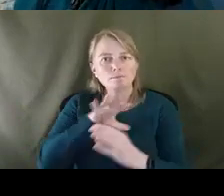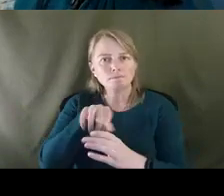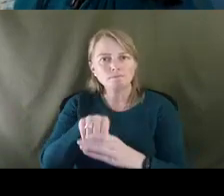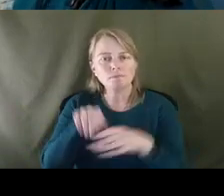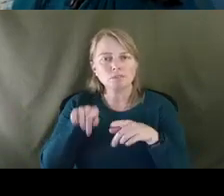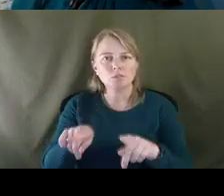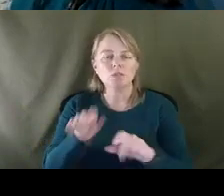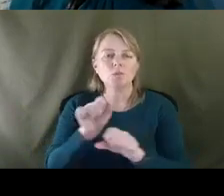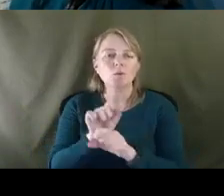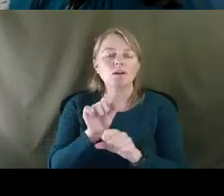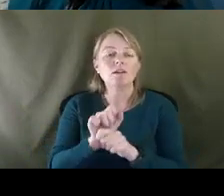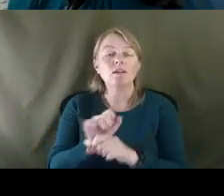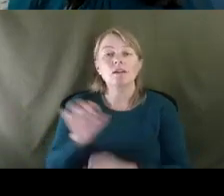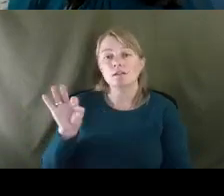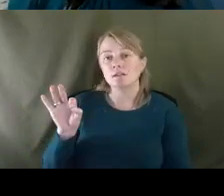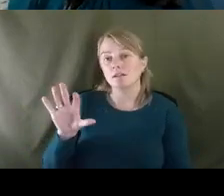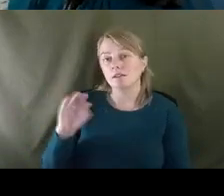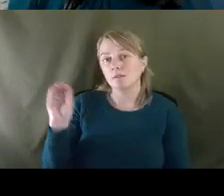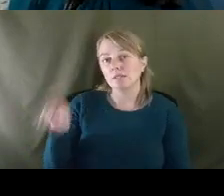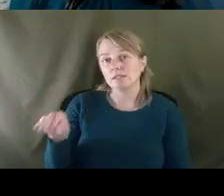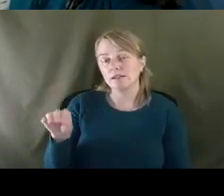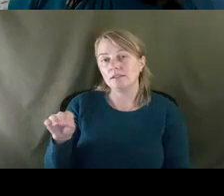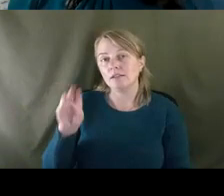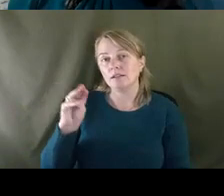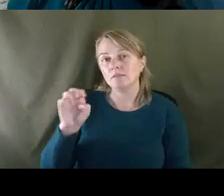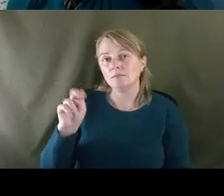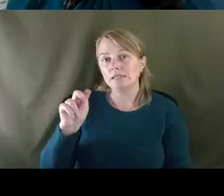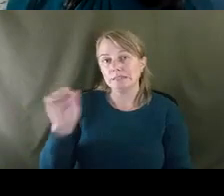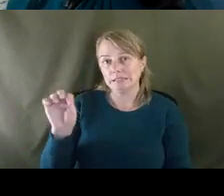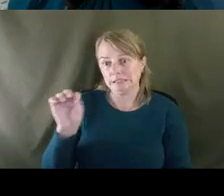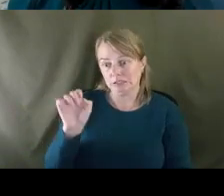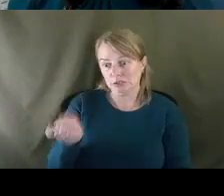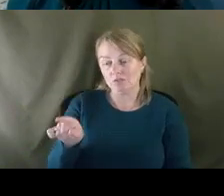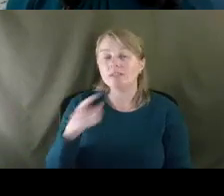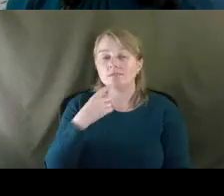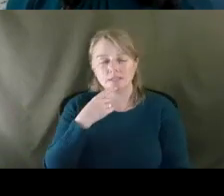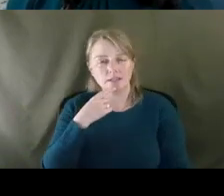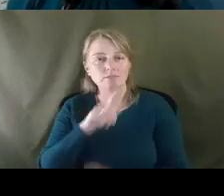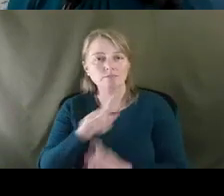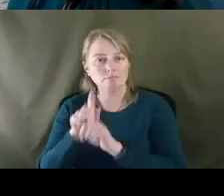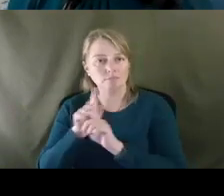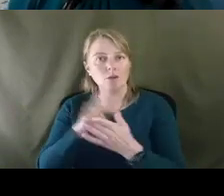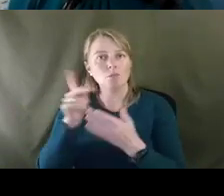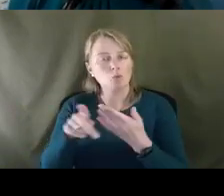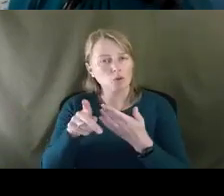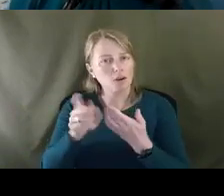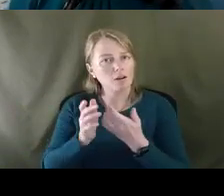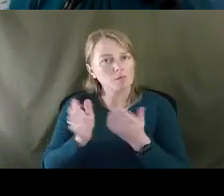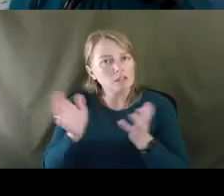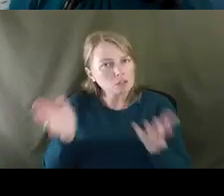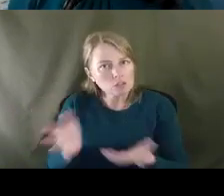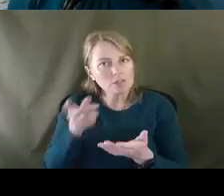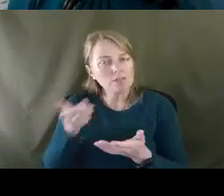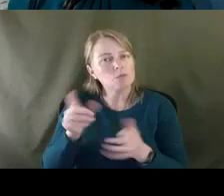In fact, 95% of mentees surveyed reported that a mentorship program drives them to perform at their